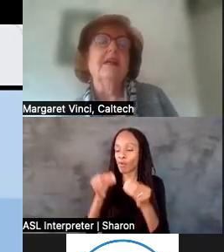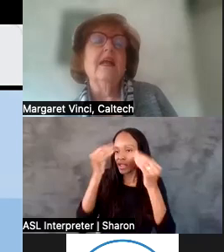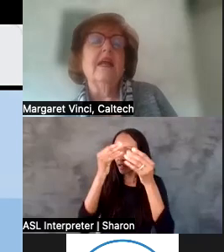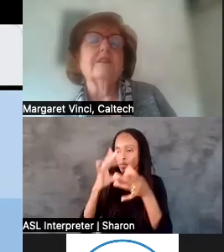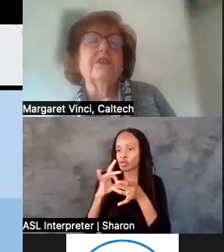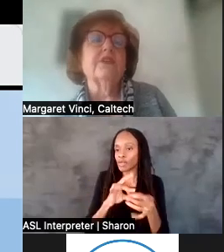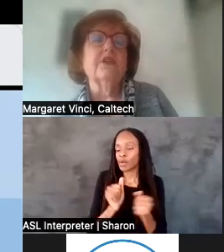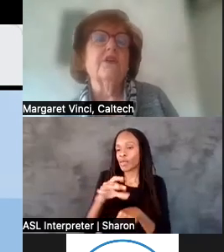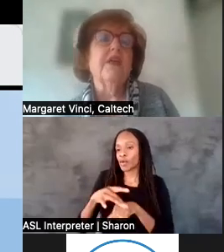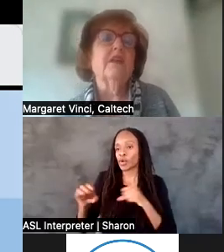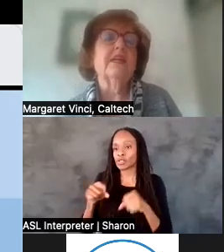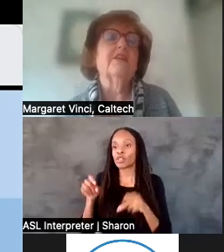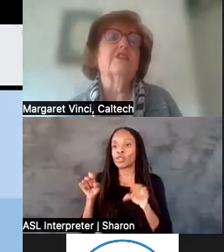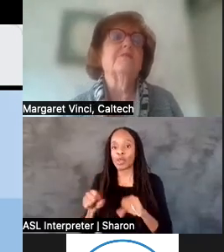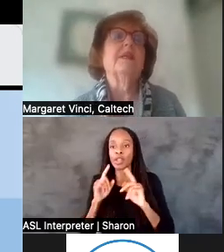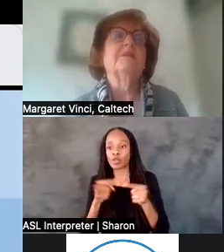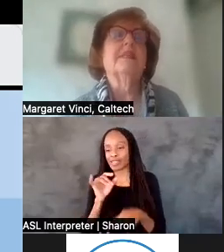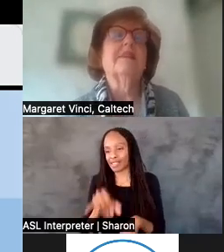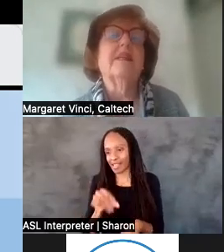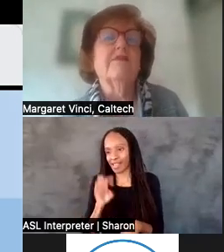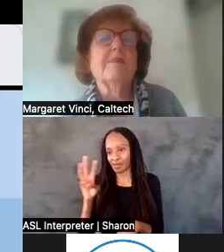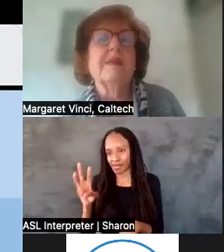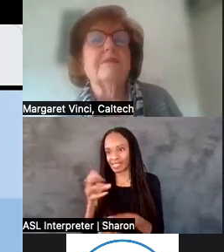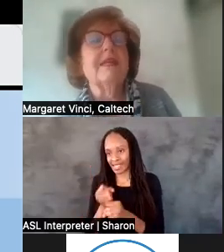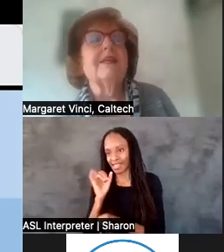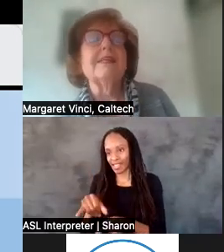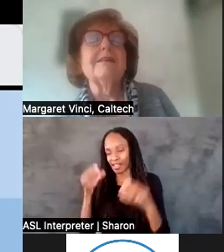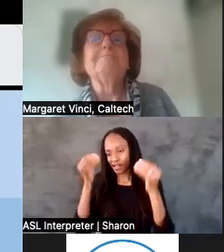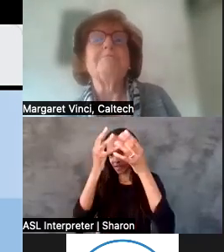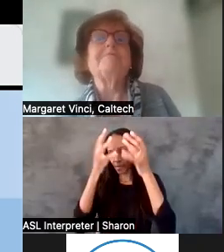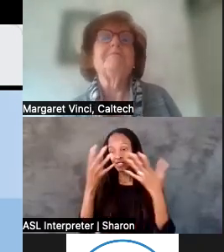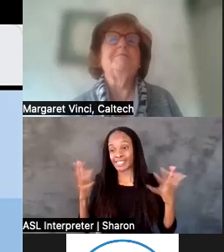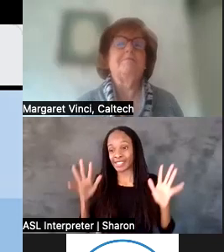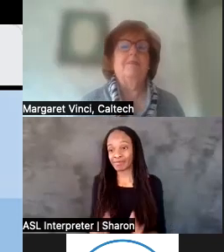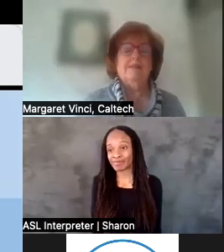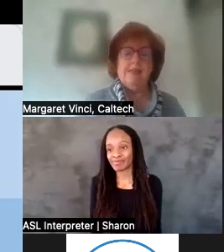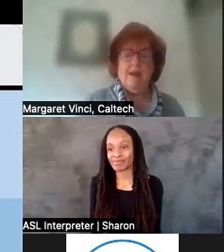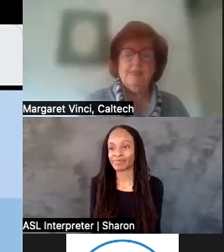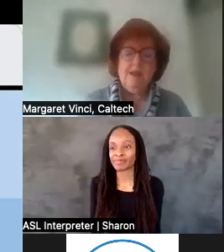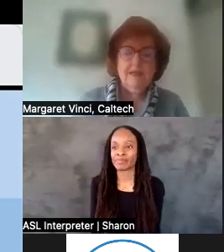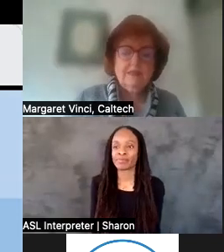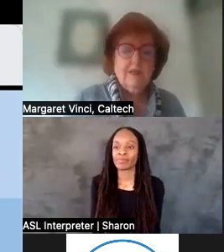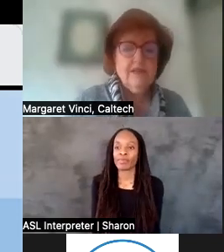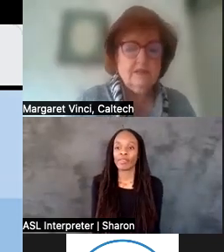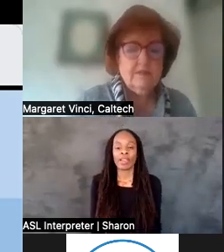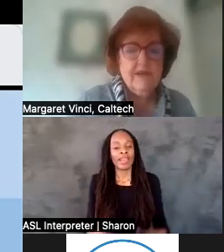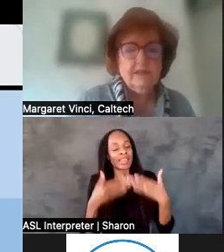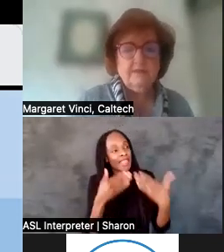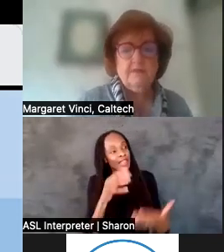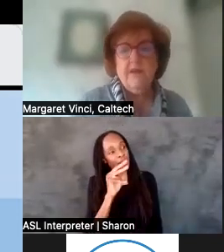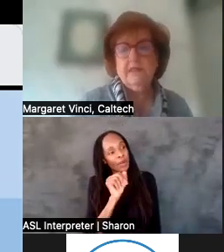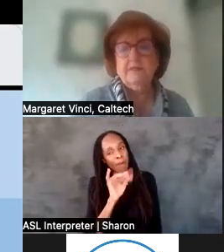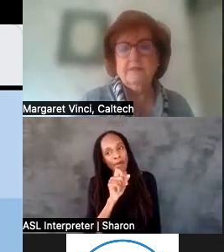earthquakes. And so you can go to that location to be able to get that information. And that's it. Thank you, Margaret.